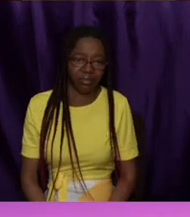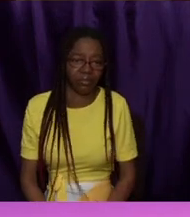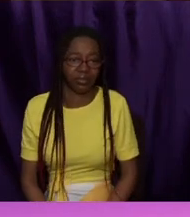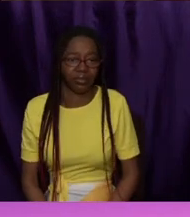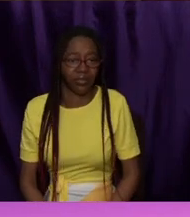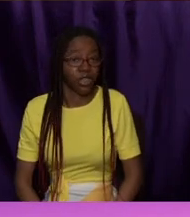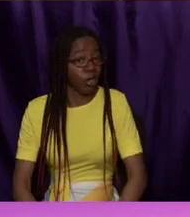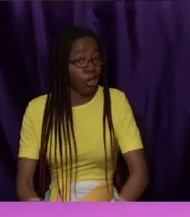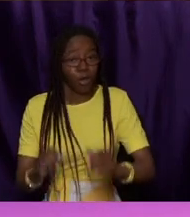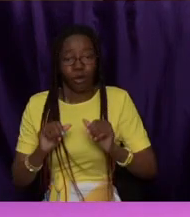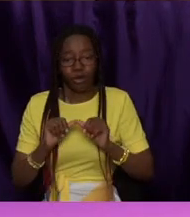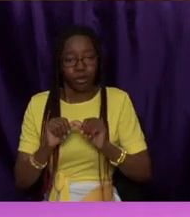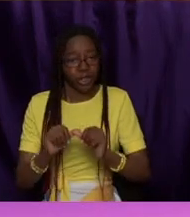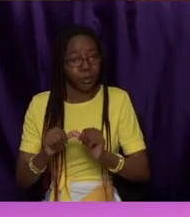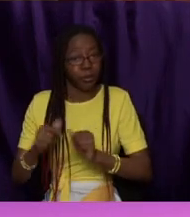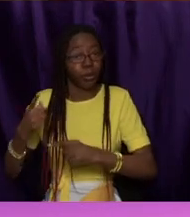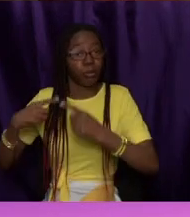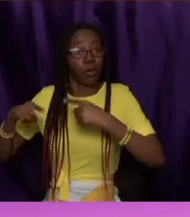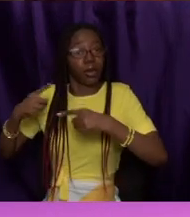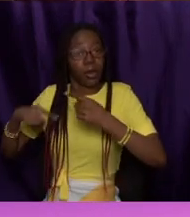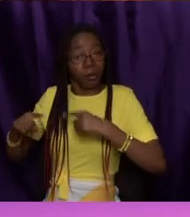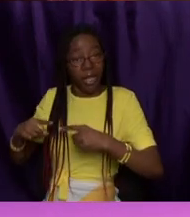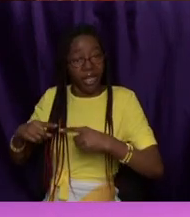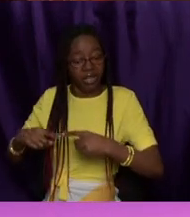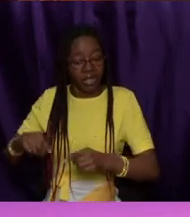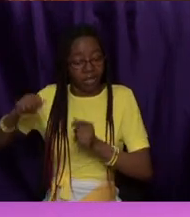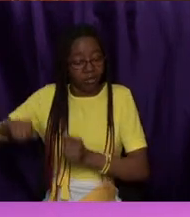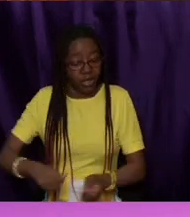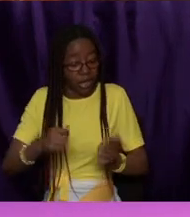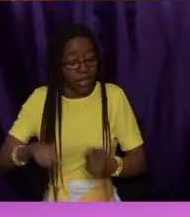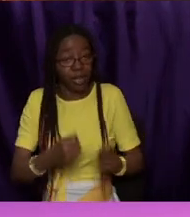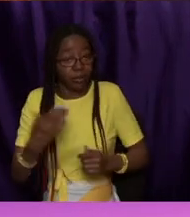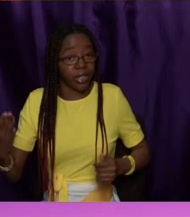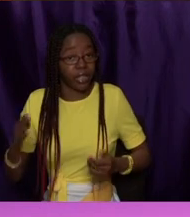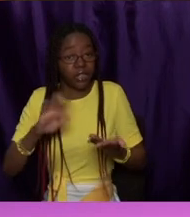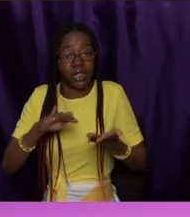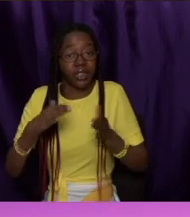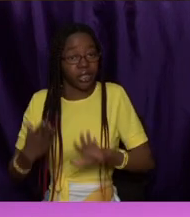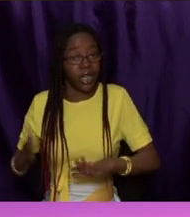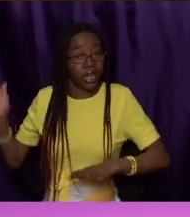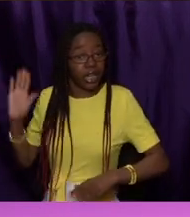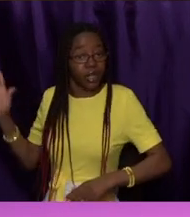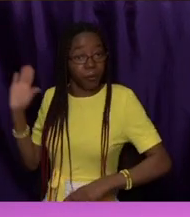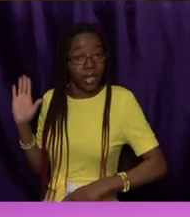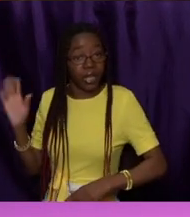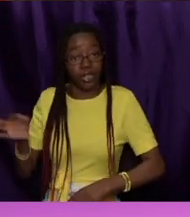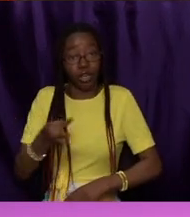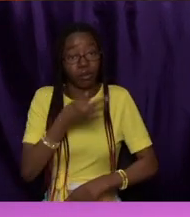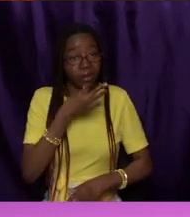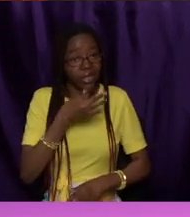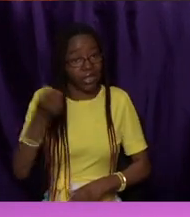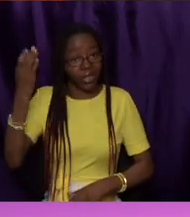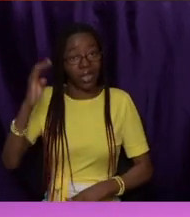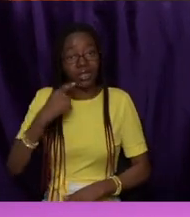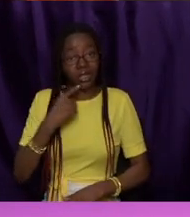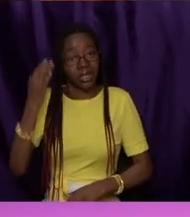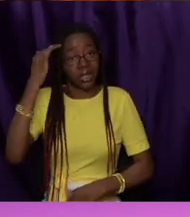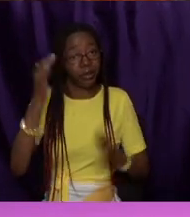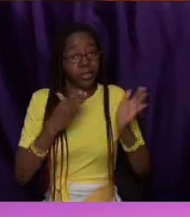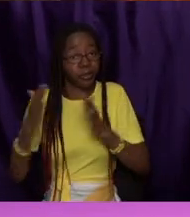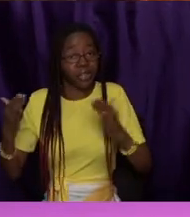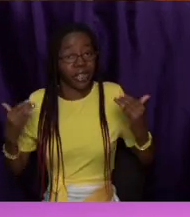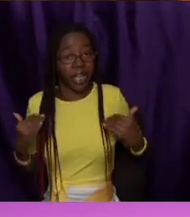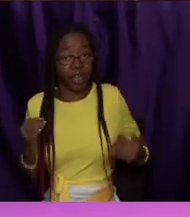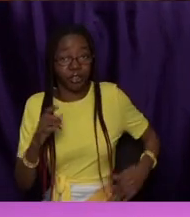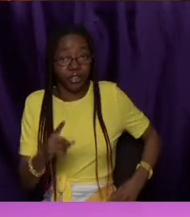You keep going back and digging up stuff that's dead bones already. And God said, I know the plans I have